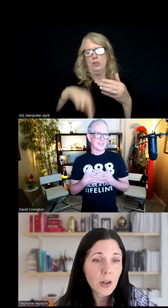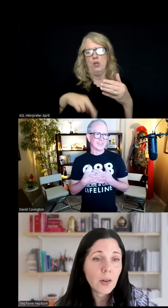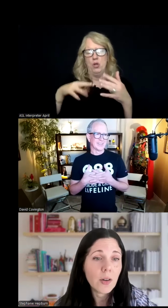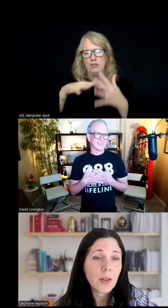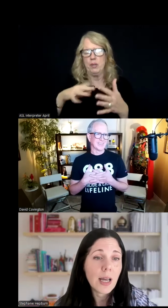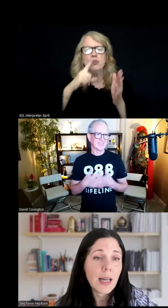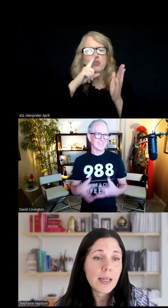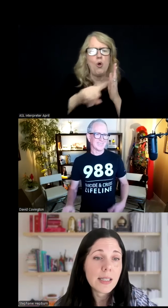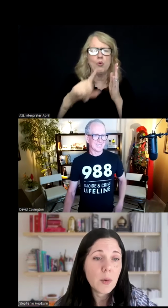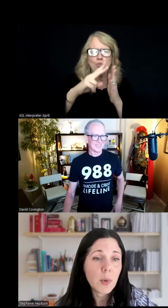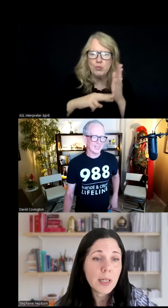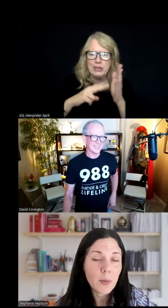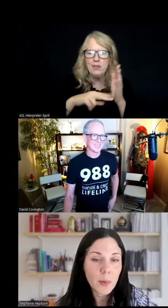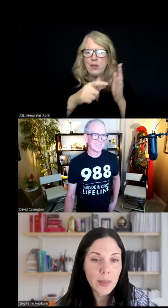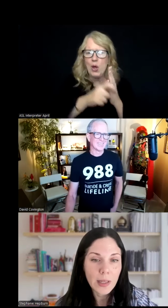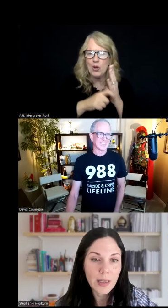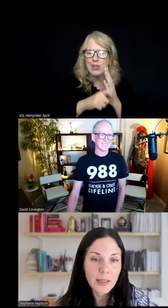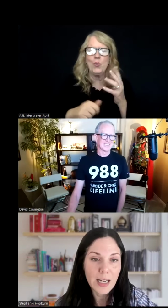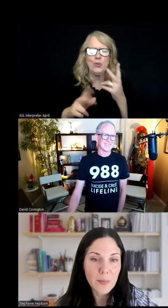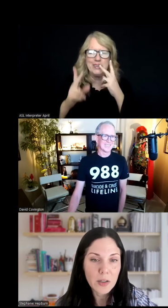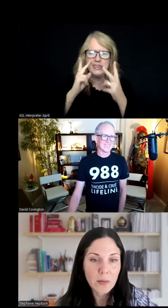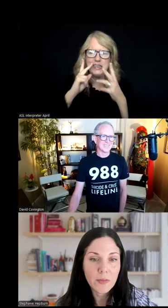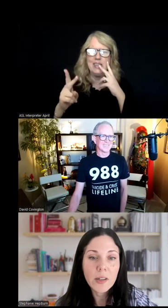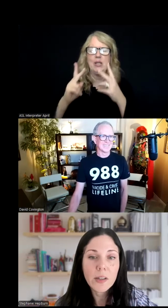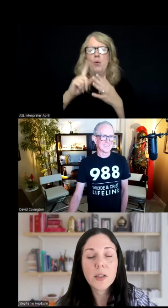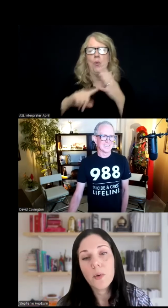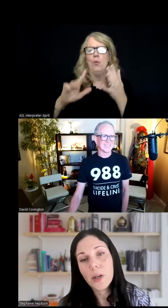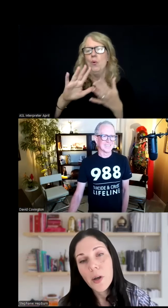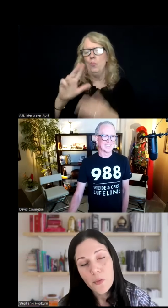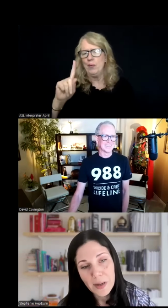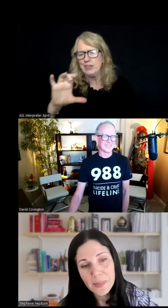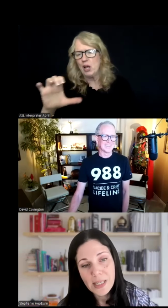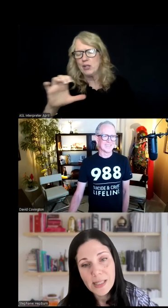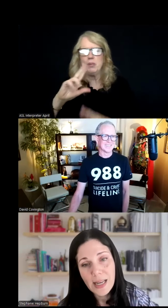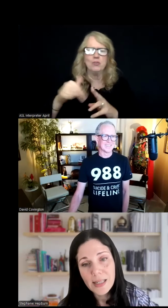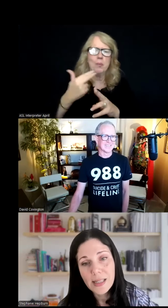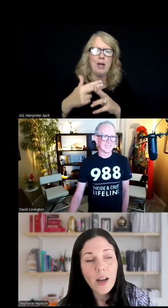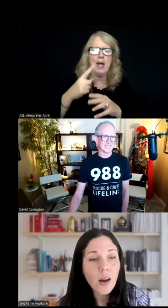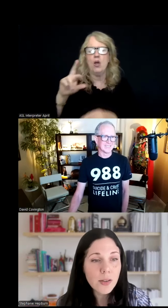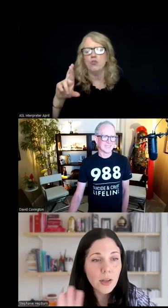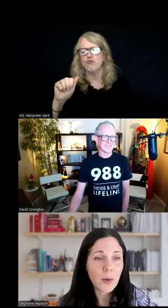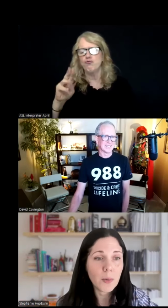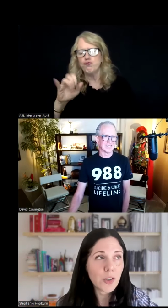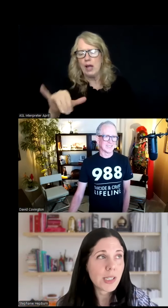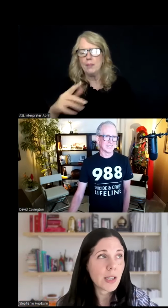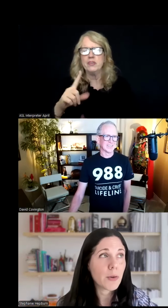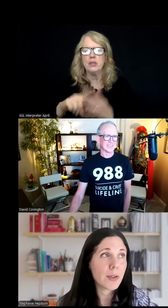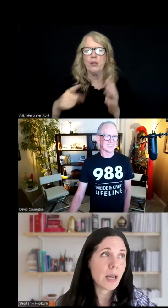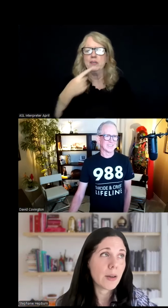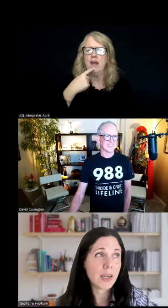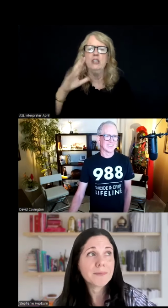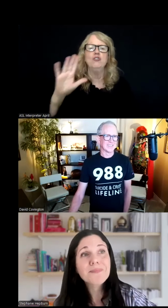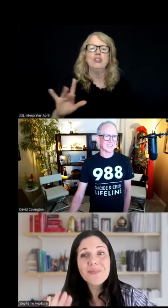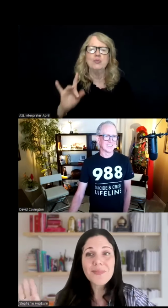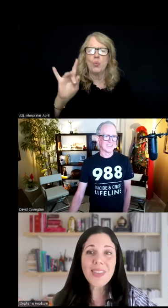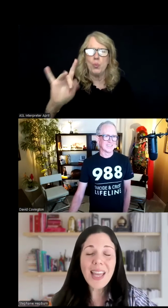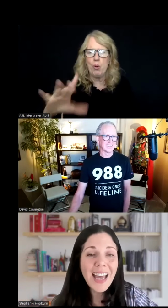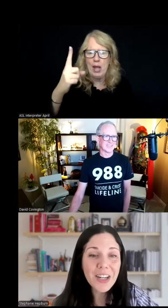out the article, see what the documentary reveals and what Ramsey says. I also, just to throw this out